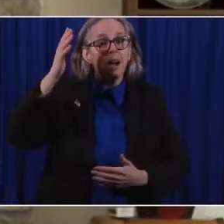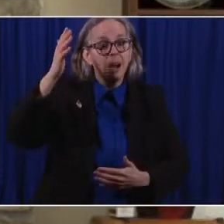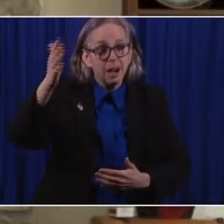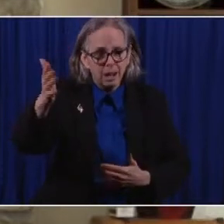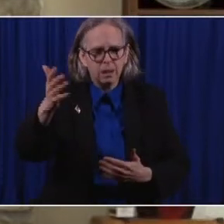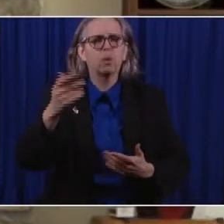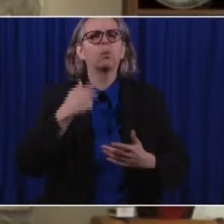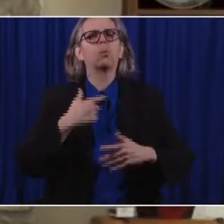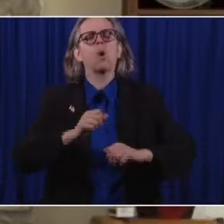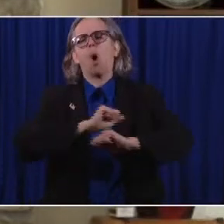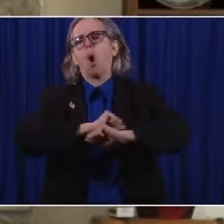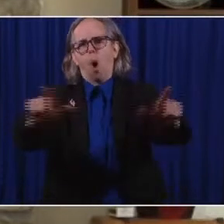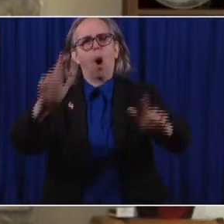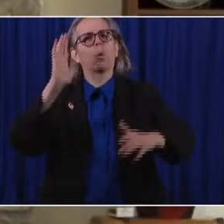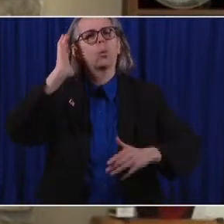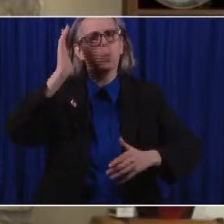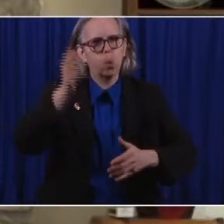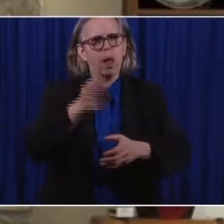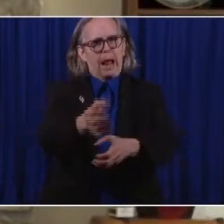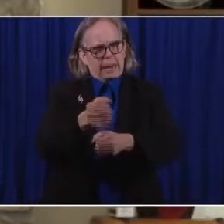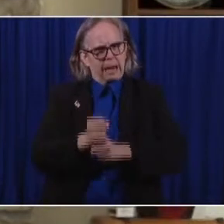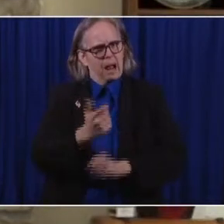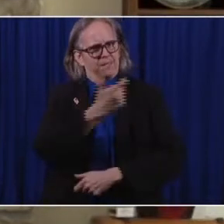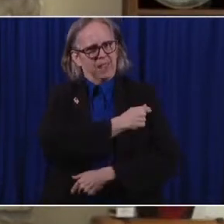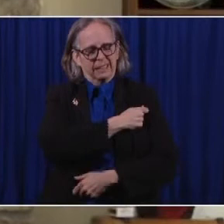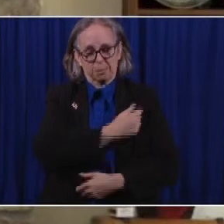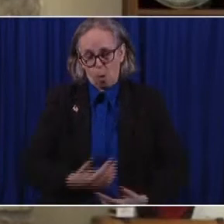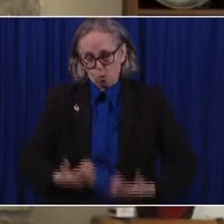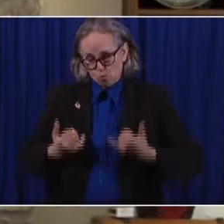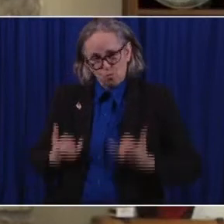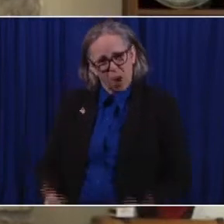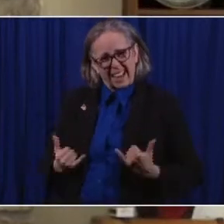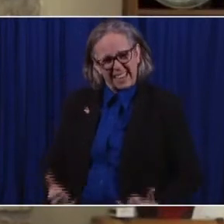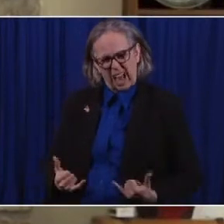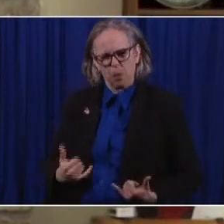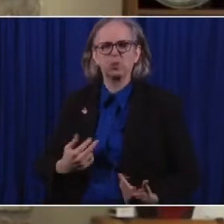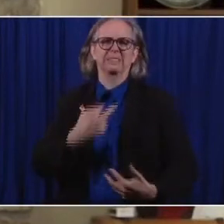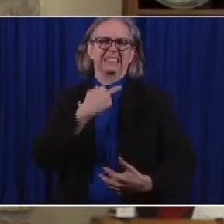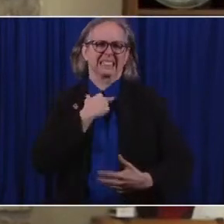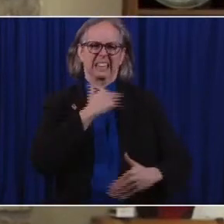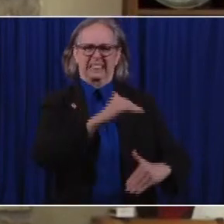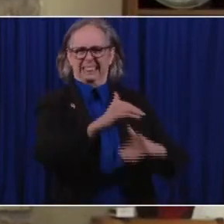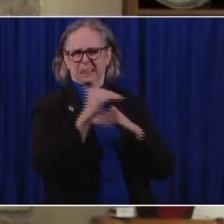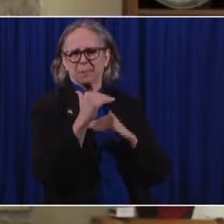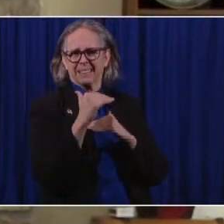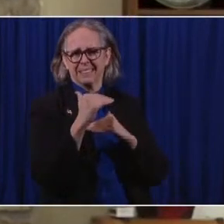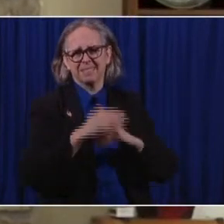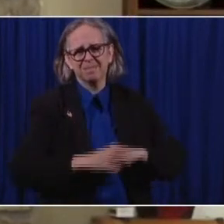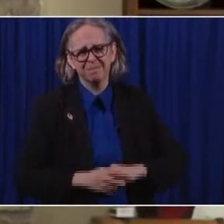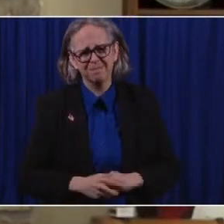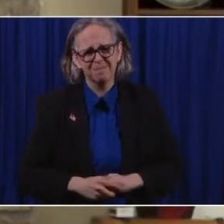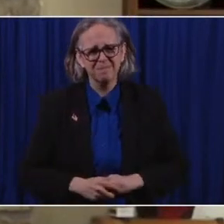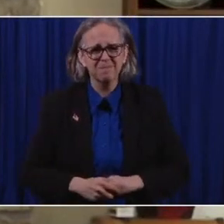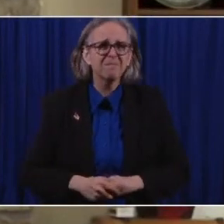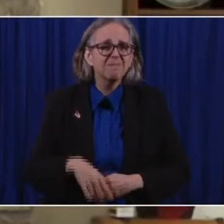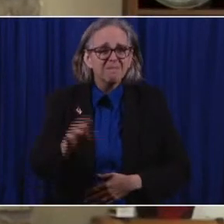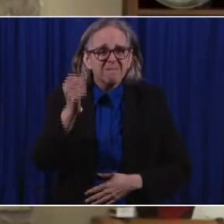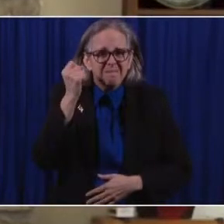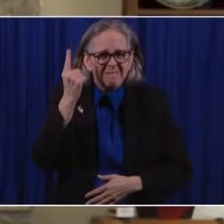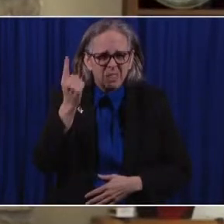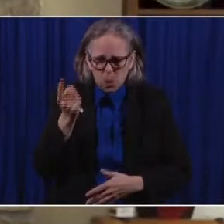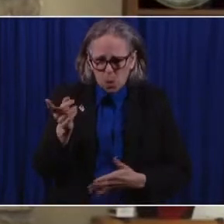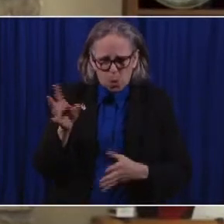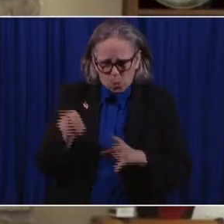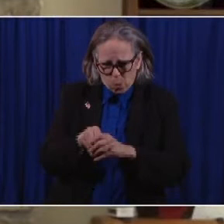yet. We don't have the supplies yet. And we have to take this literally 1 week at a time. But what are our goals?